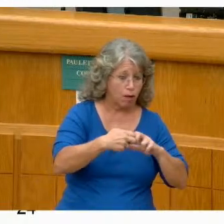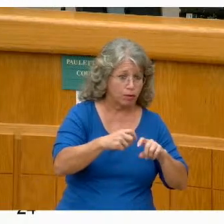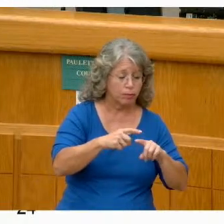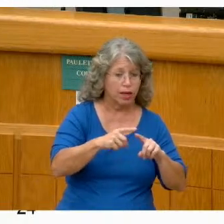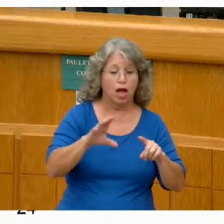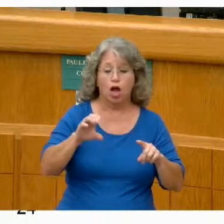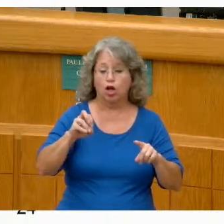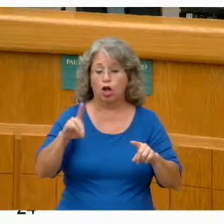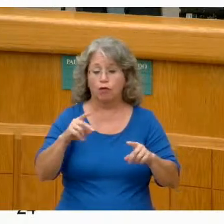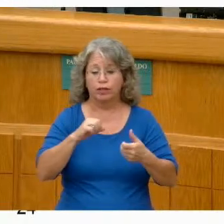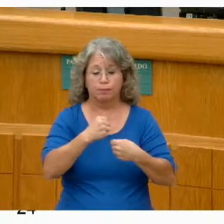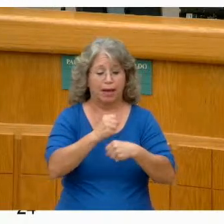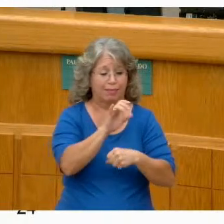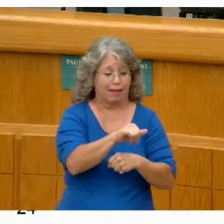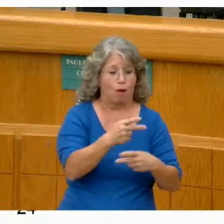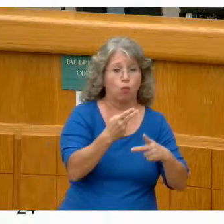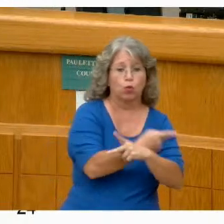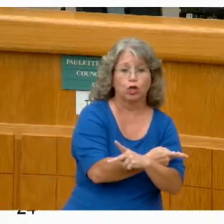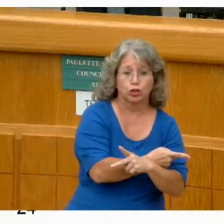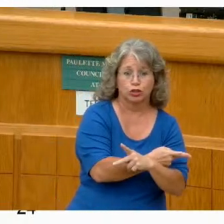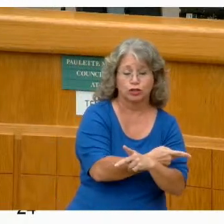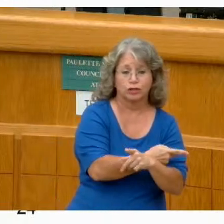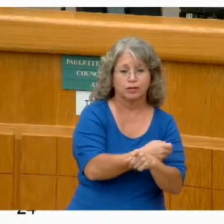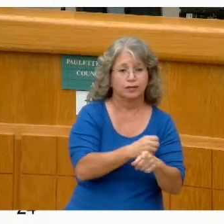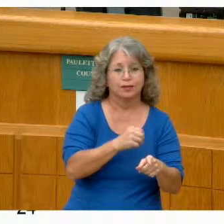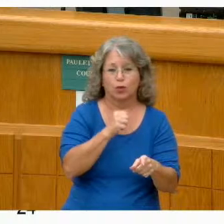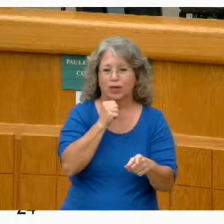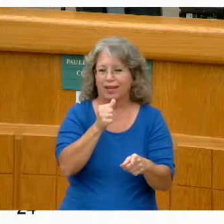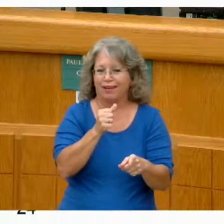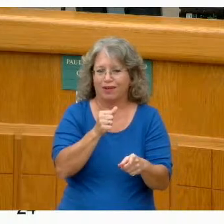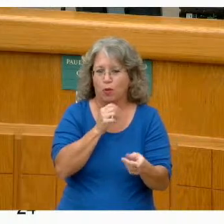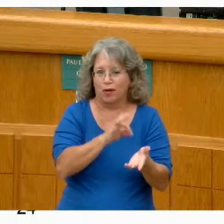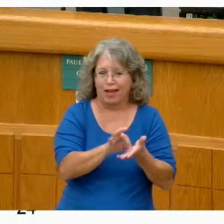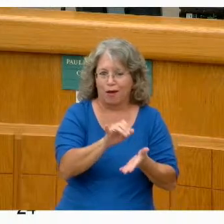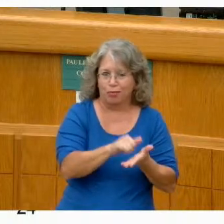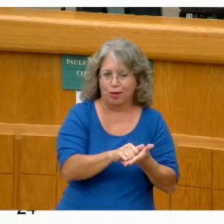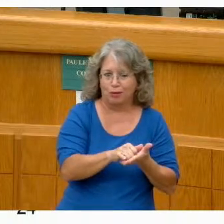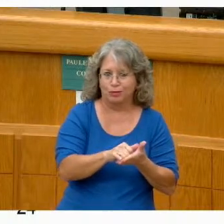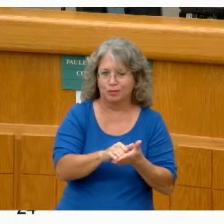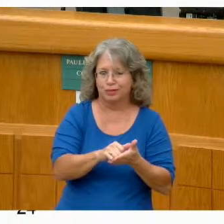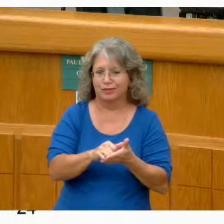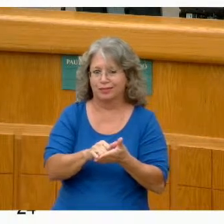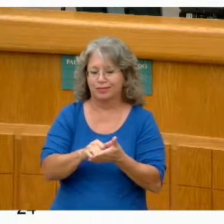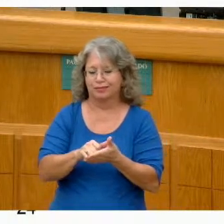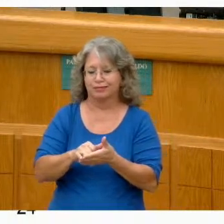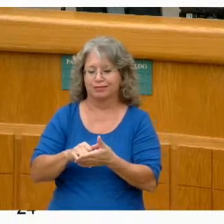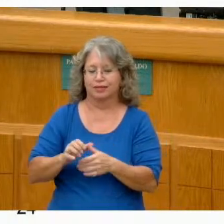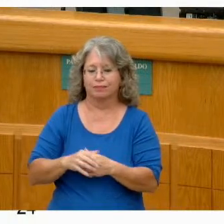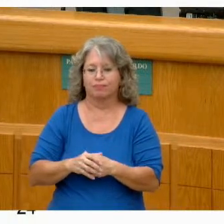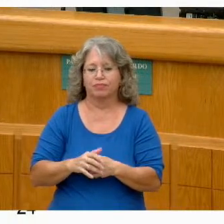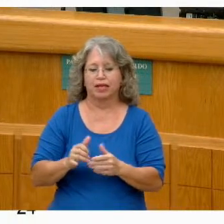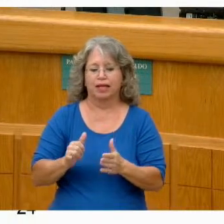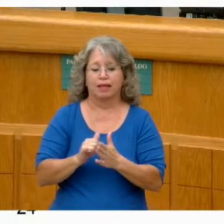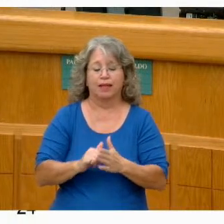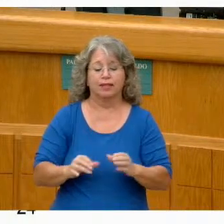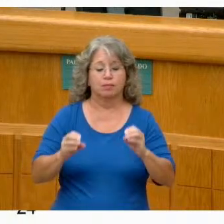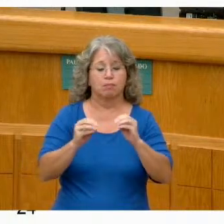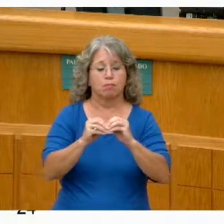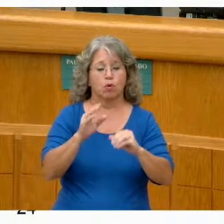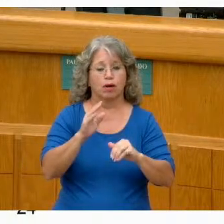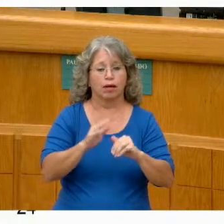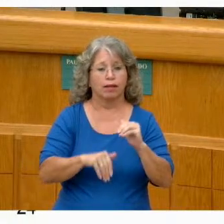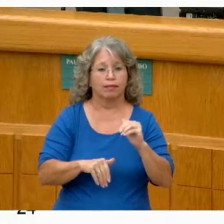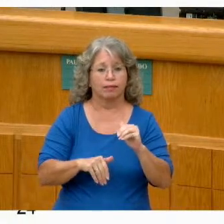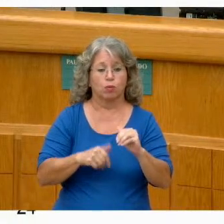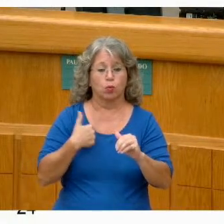that's not even counted here. And we have 463 coastal bend fatalities. That's more than 15